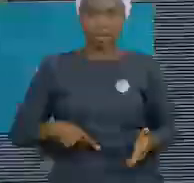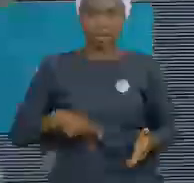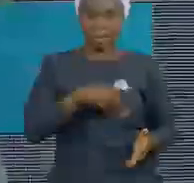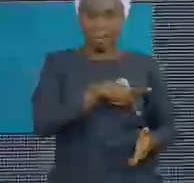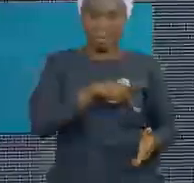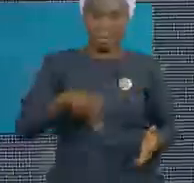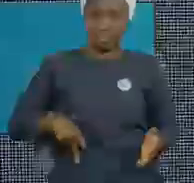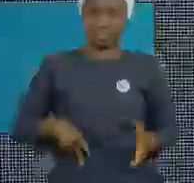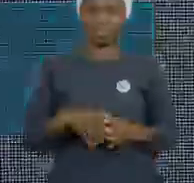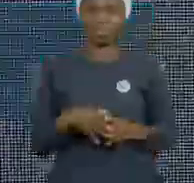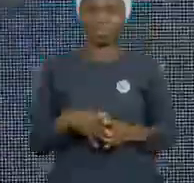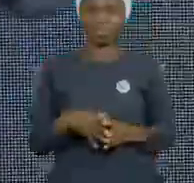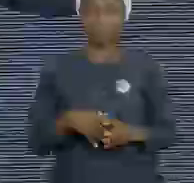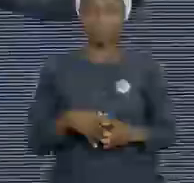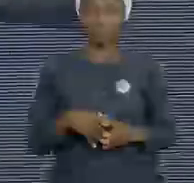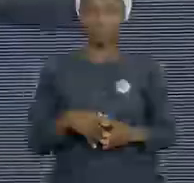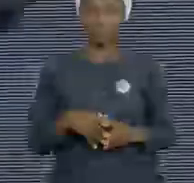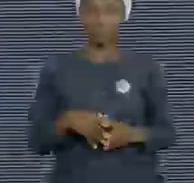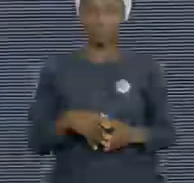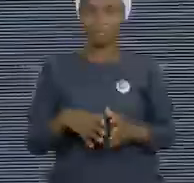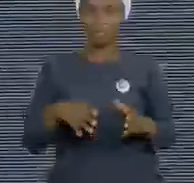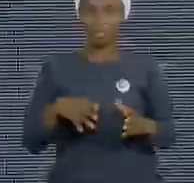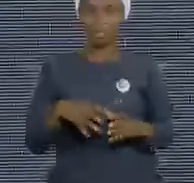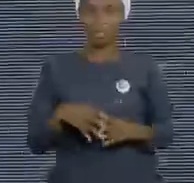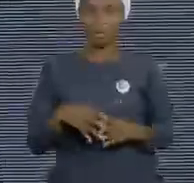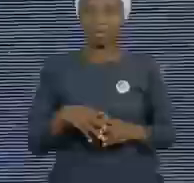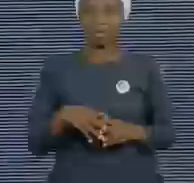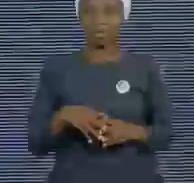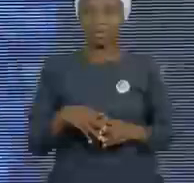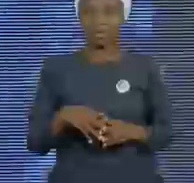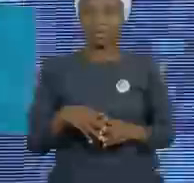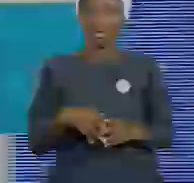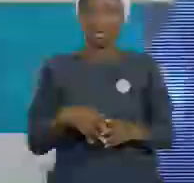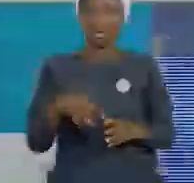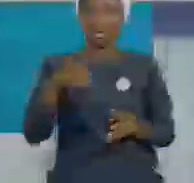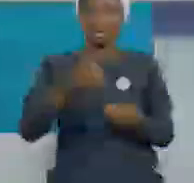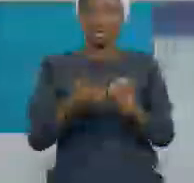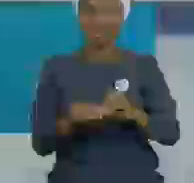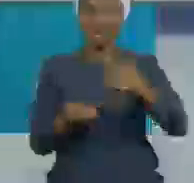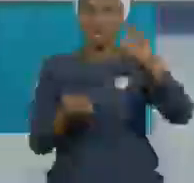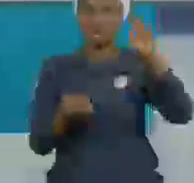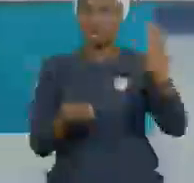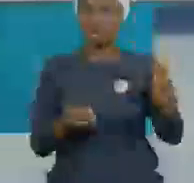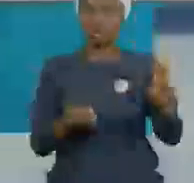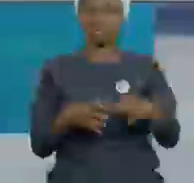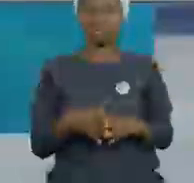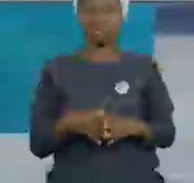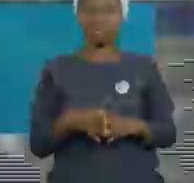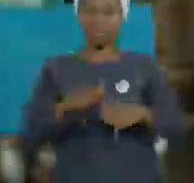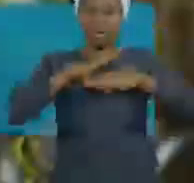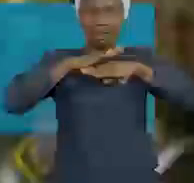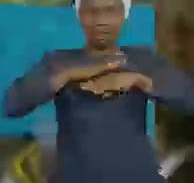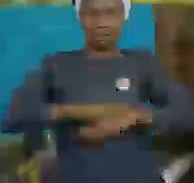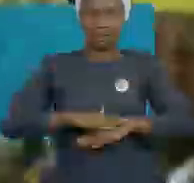Number two, relief and recovery in His kingdom of power.